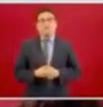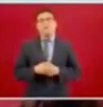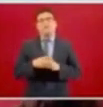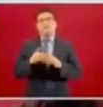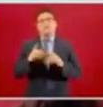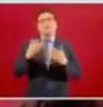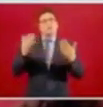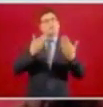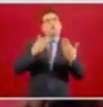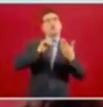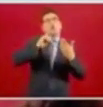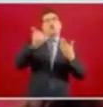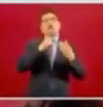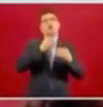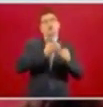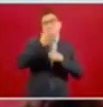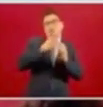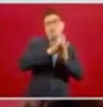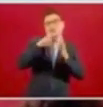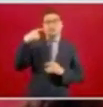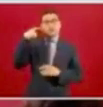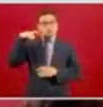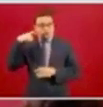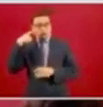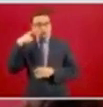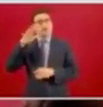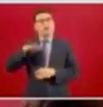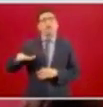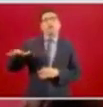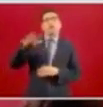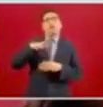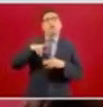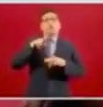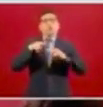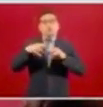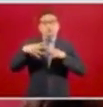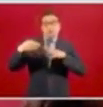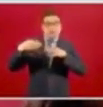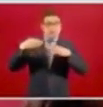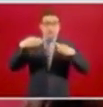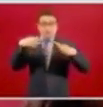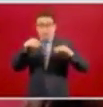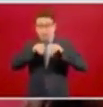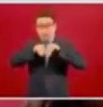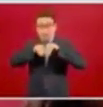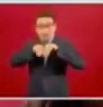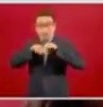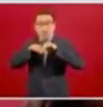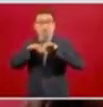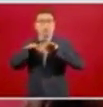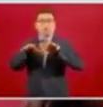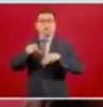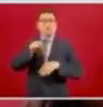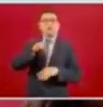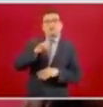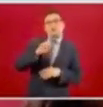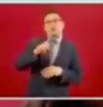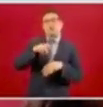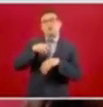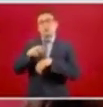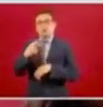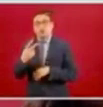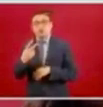meaning the Mexico City and the metropolitan area that encompasses the state of Mexico are showing a